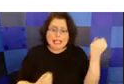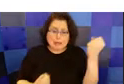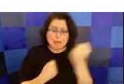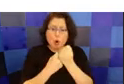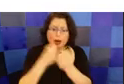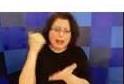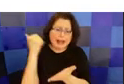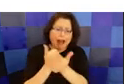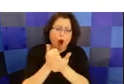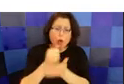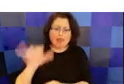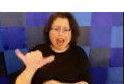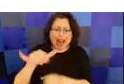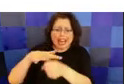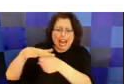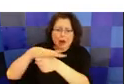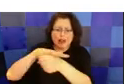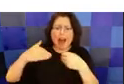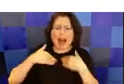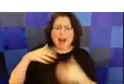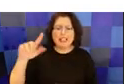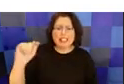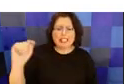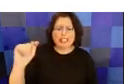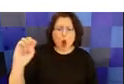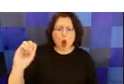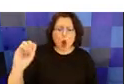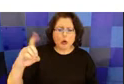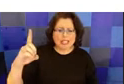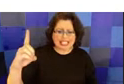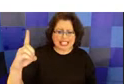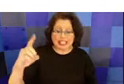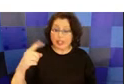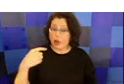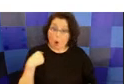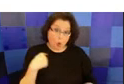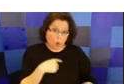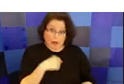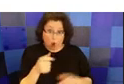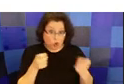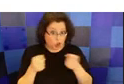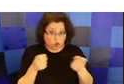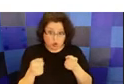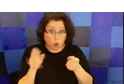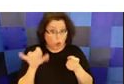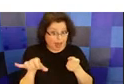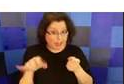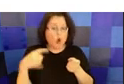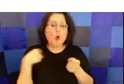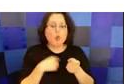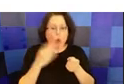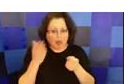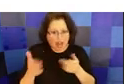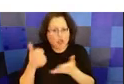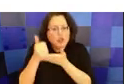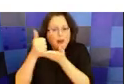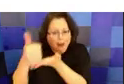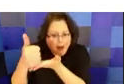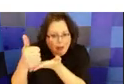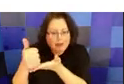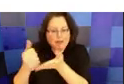TOD possible, but it's being done privately, and we don't control the project. We're just there to help it be the best project it